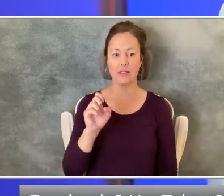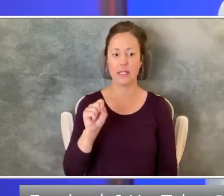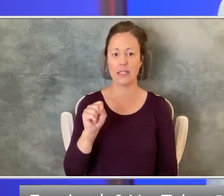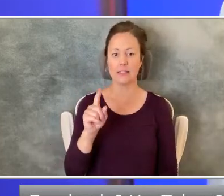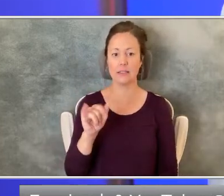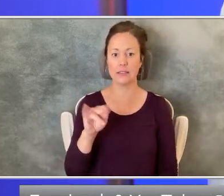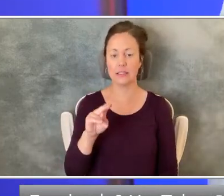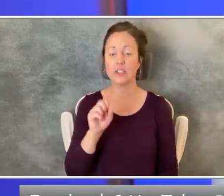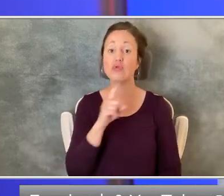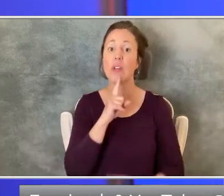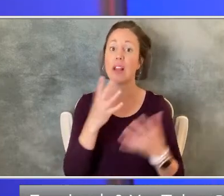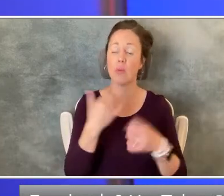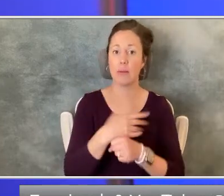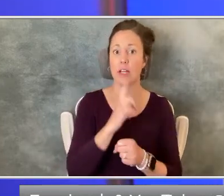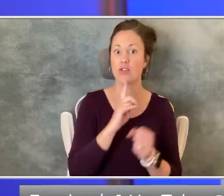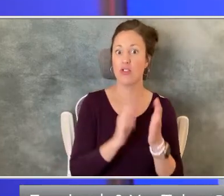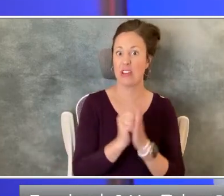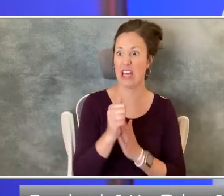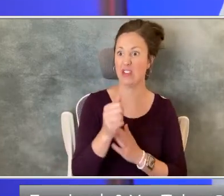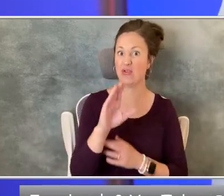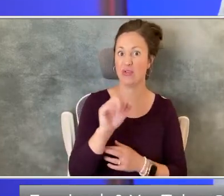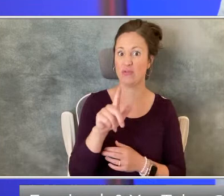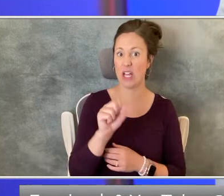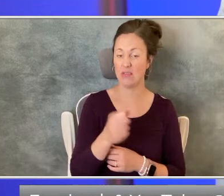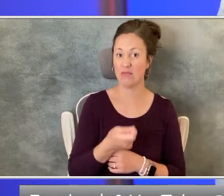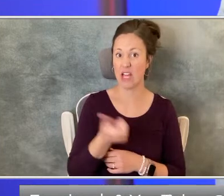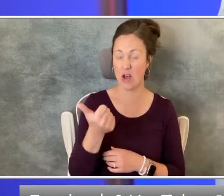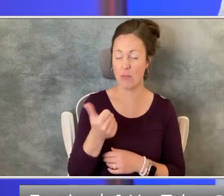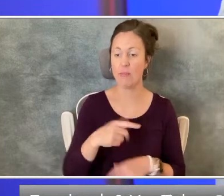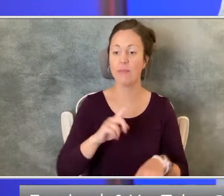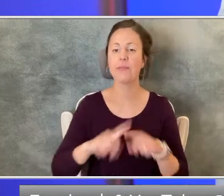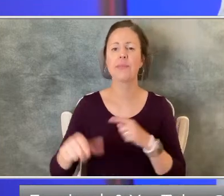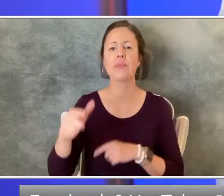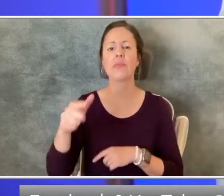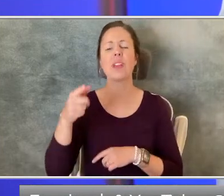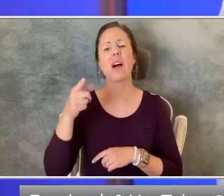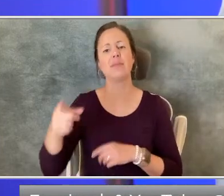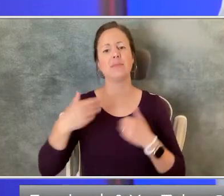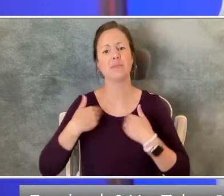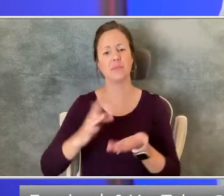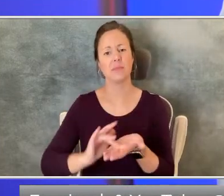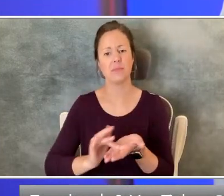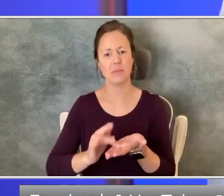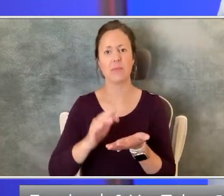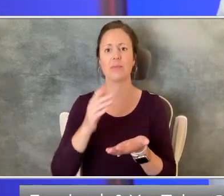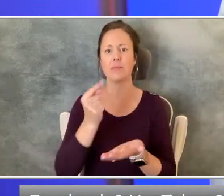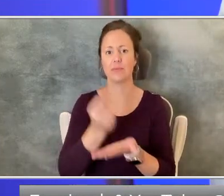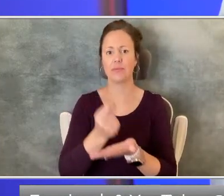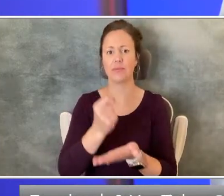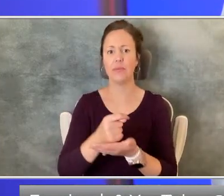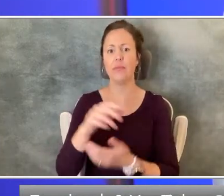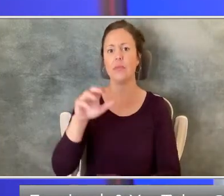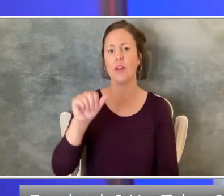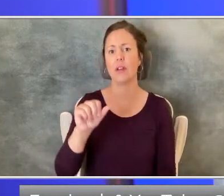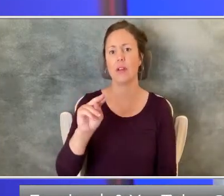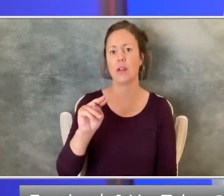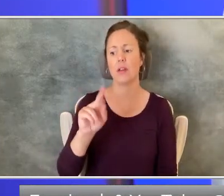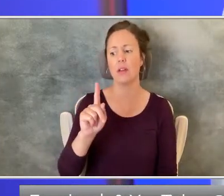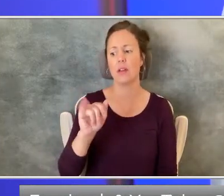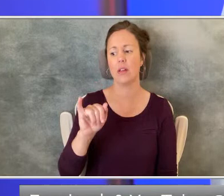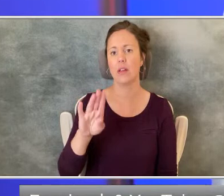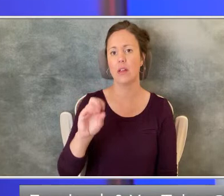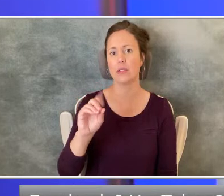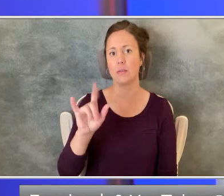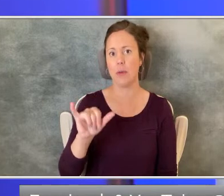cells out. Currently, Gene's receiving a medication that binds, it's a therapy that binds, it's an antibody to the plasma cells and